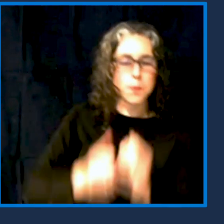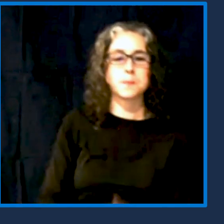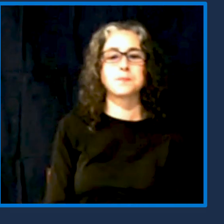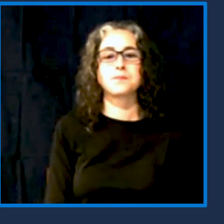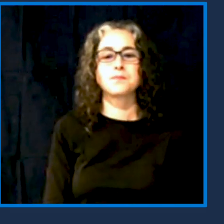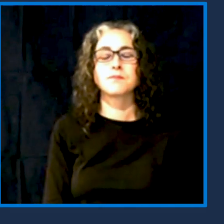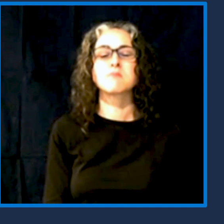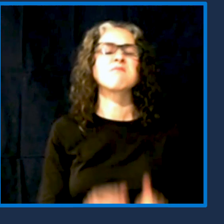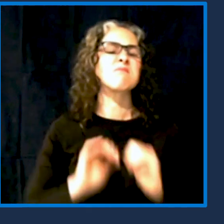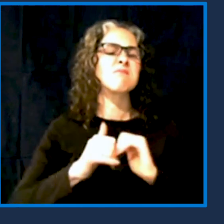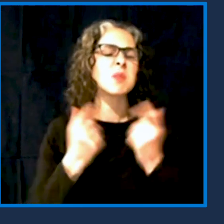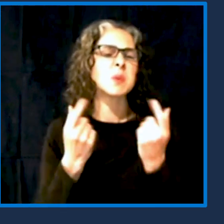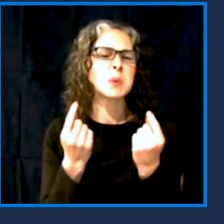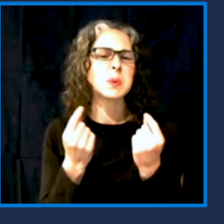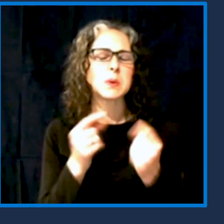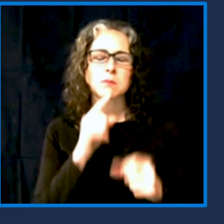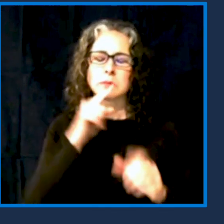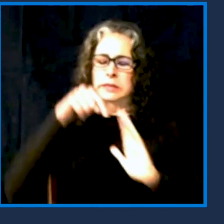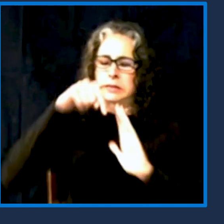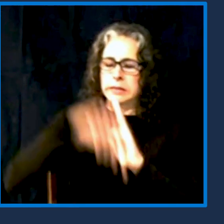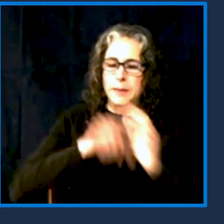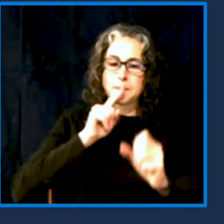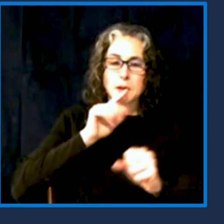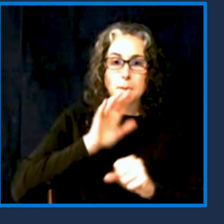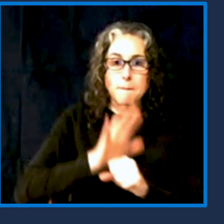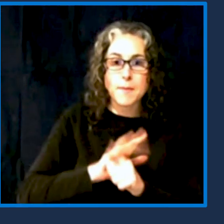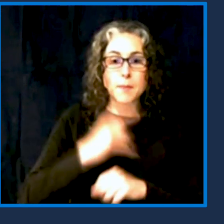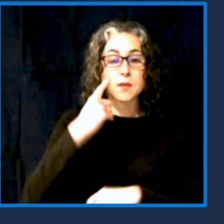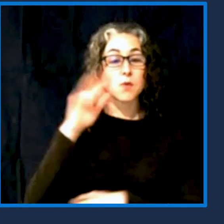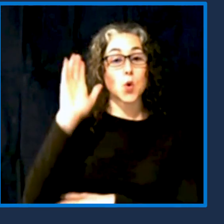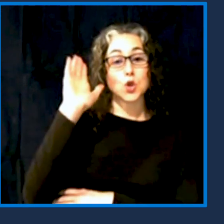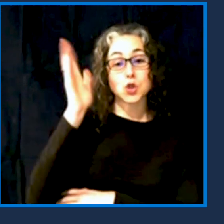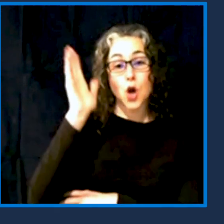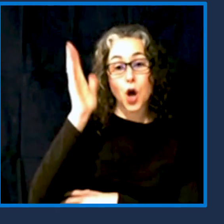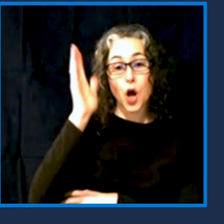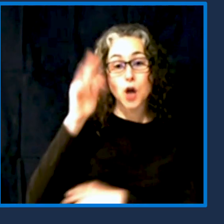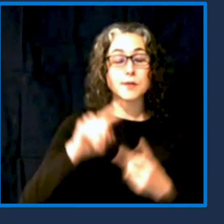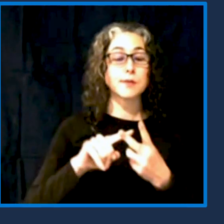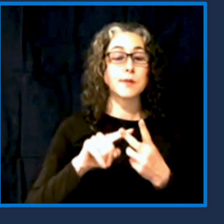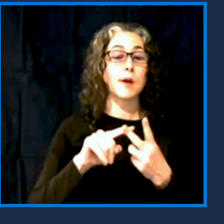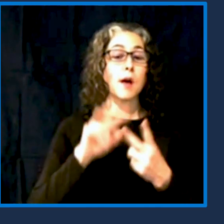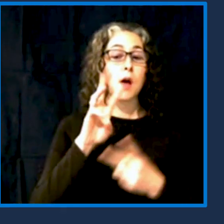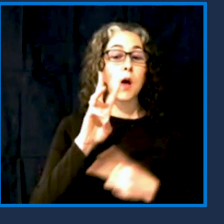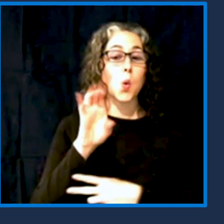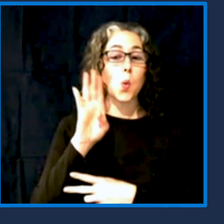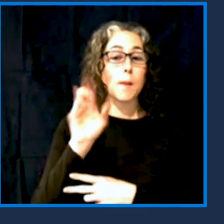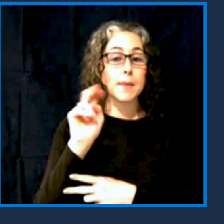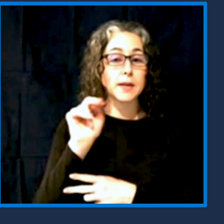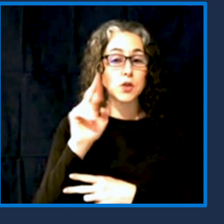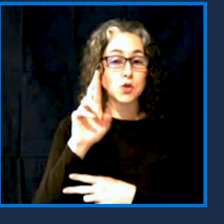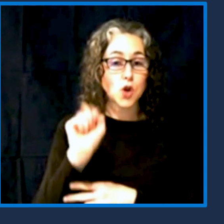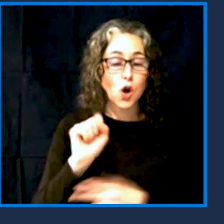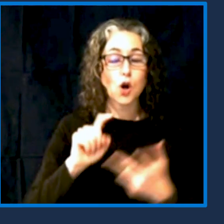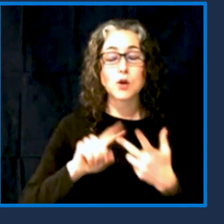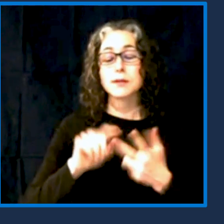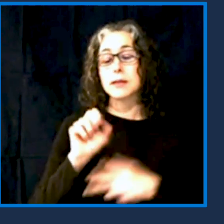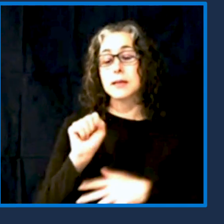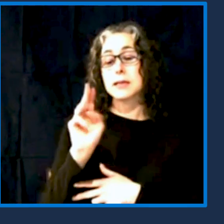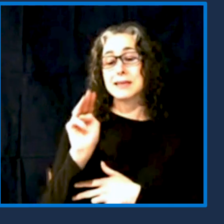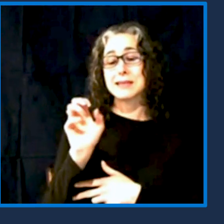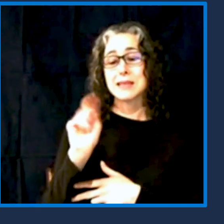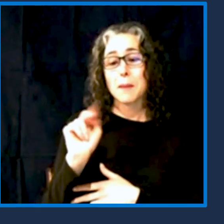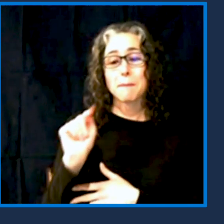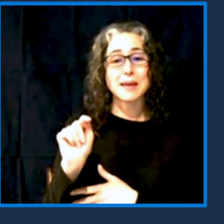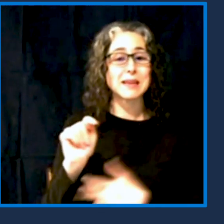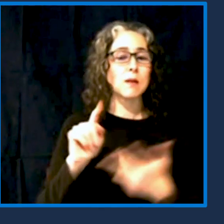are done through deep-rooted commitment efforts in talks, webinars, summits, and dedicated days